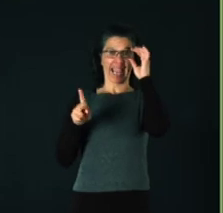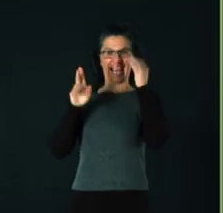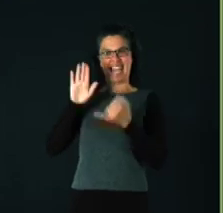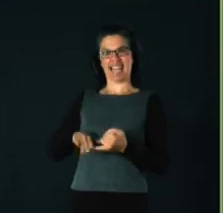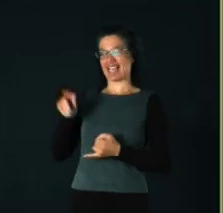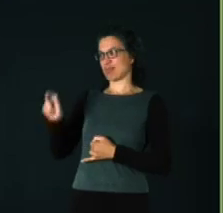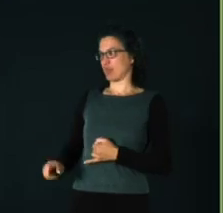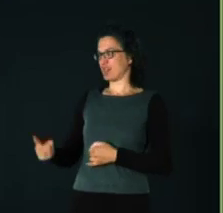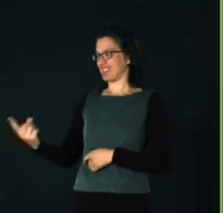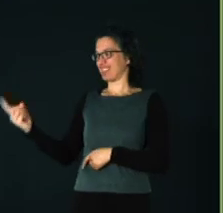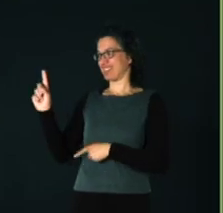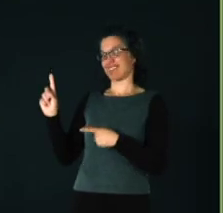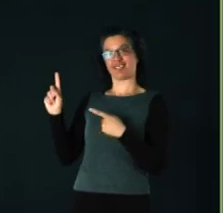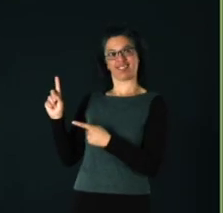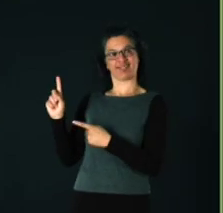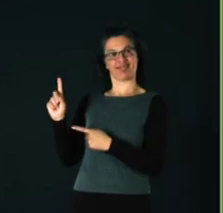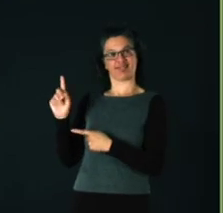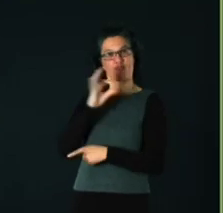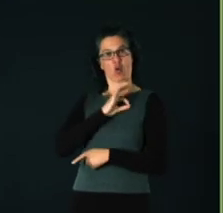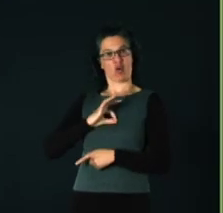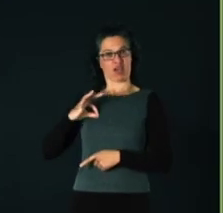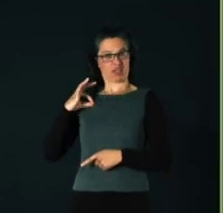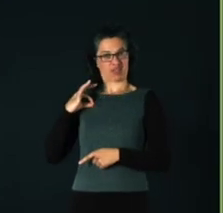Ash Tadman, also known as Graham.